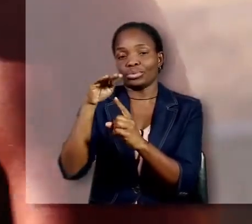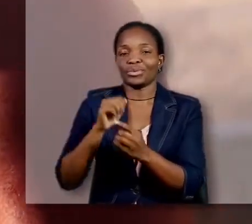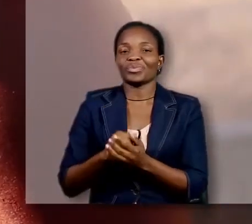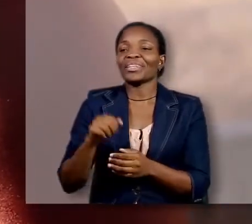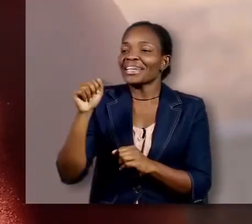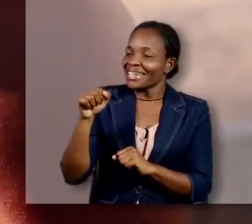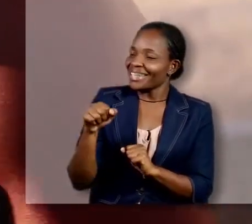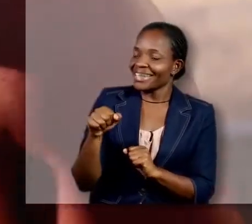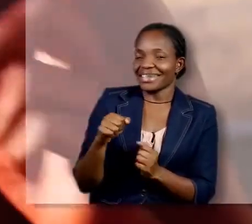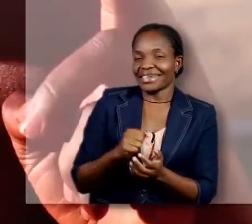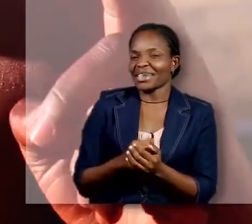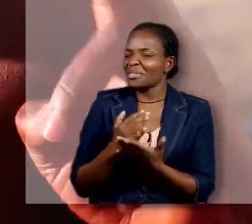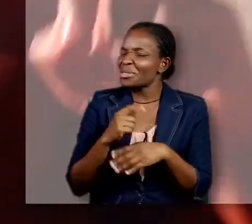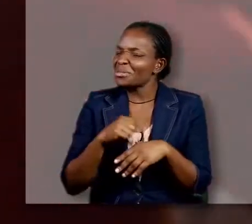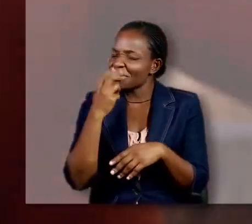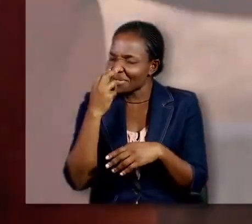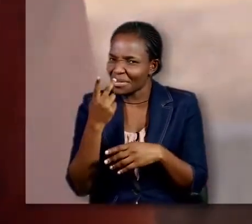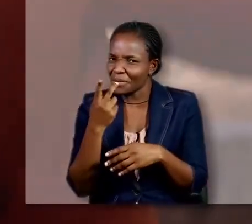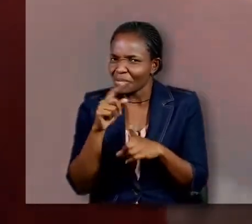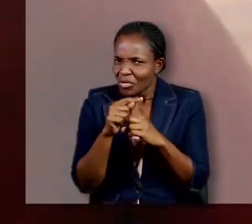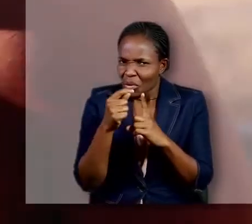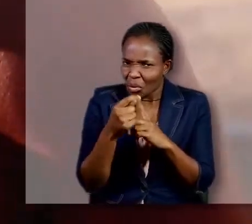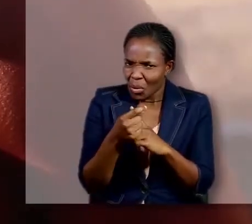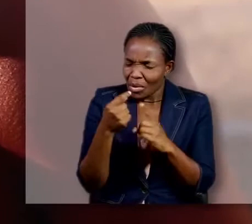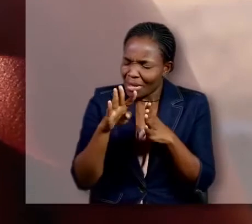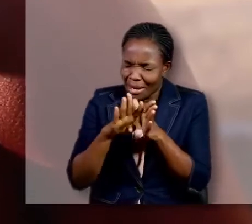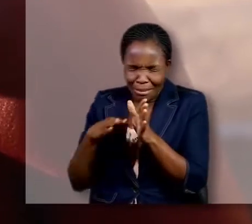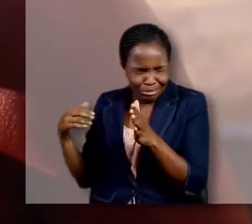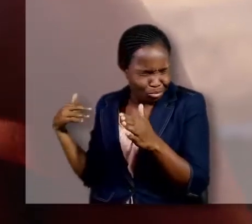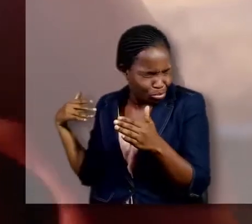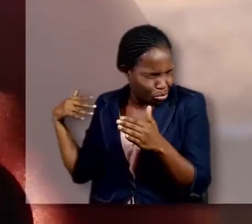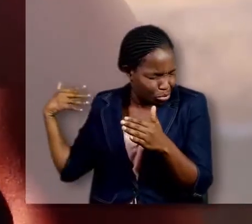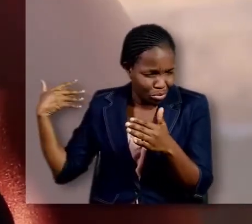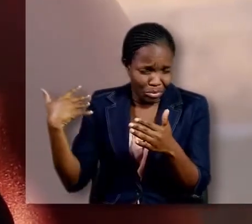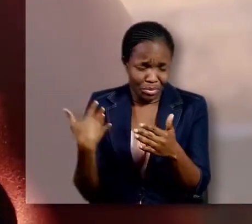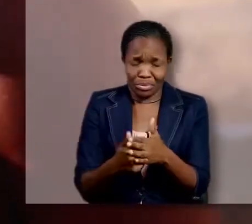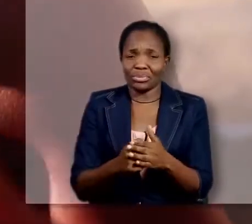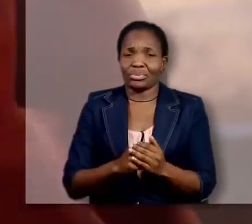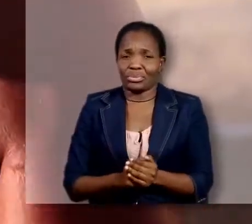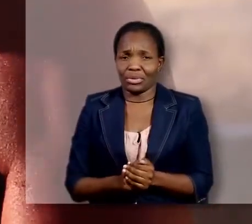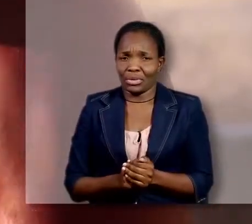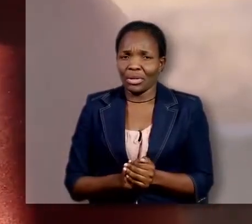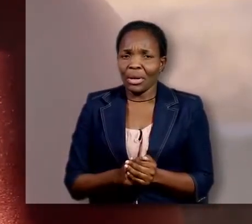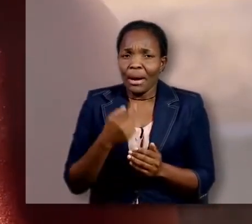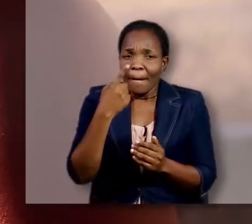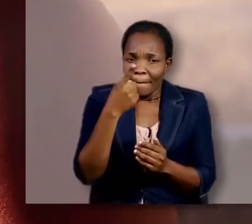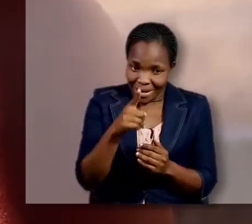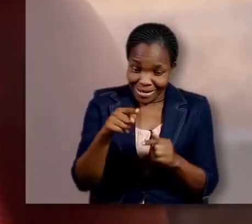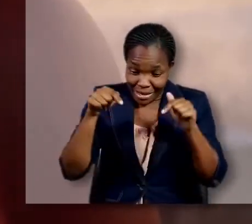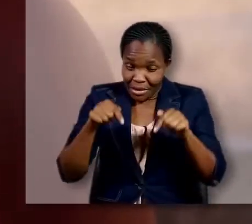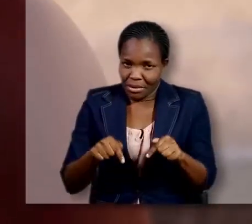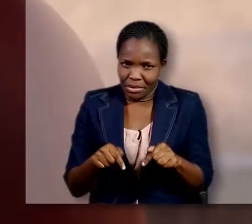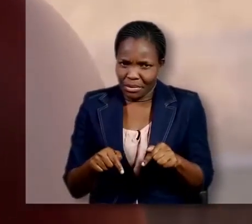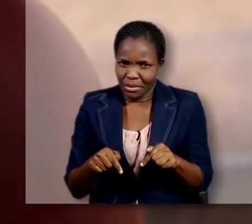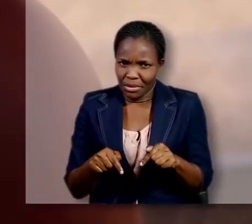tricky sometimes. Tribal leadership comes way back from the Neolithic period and Iron Age, but still today,